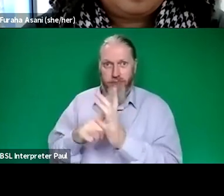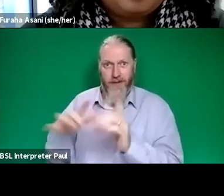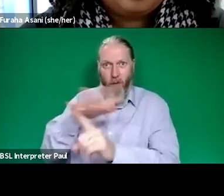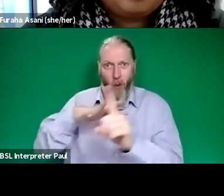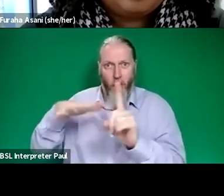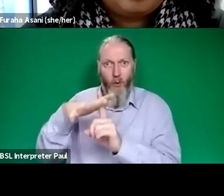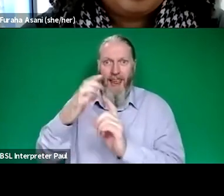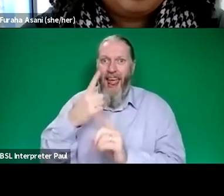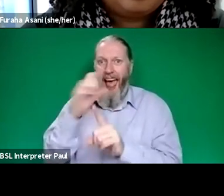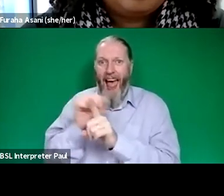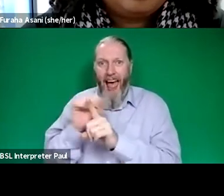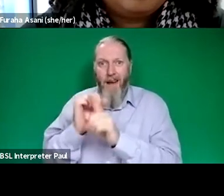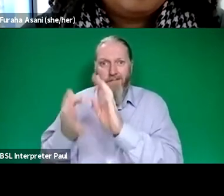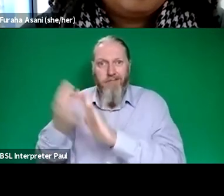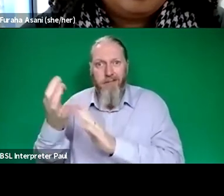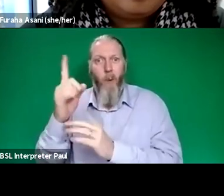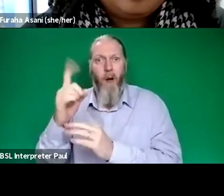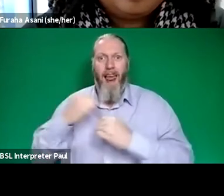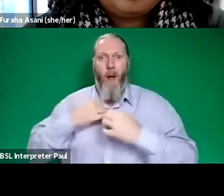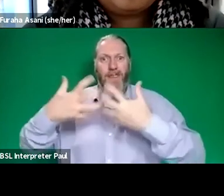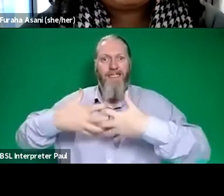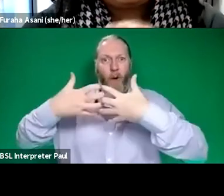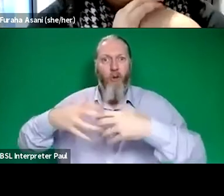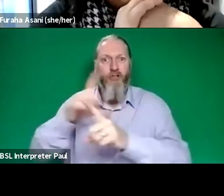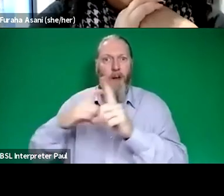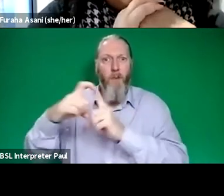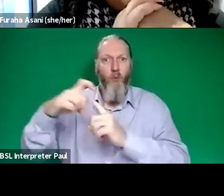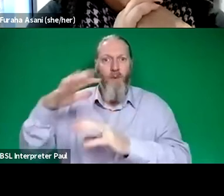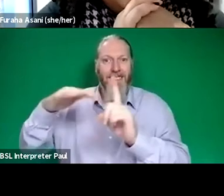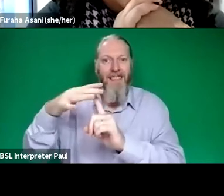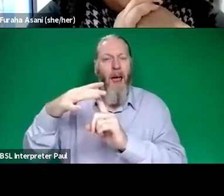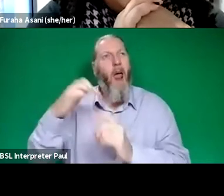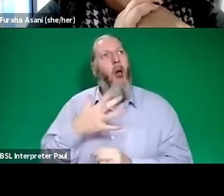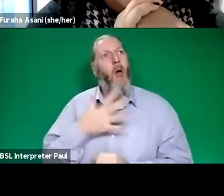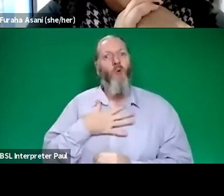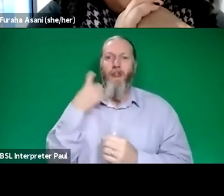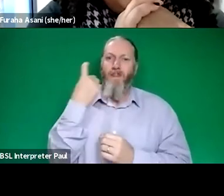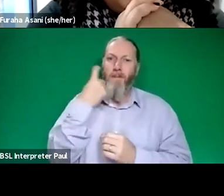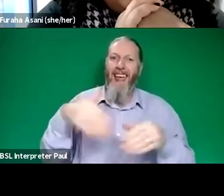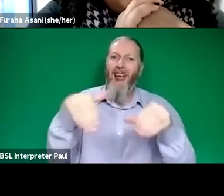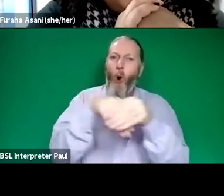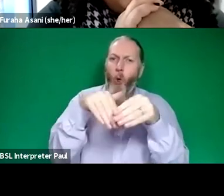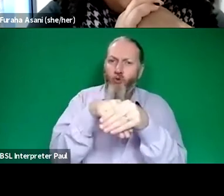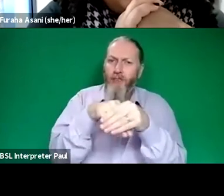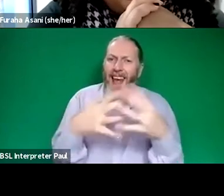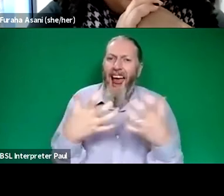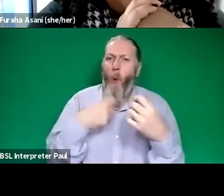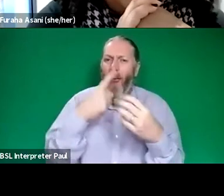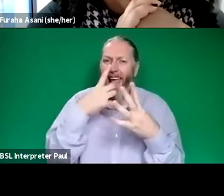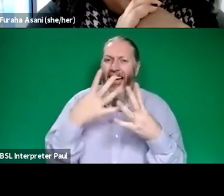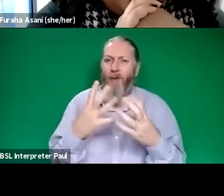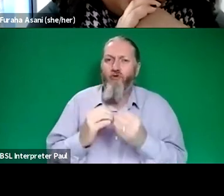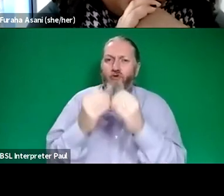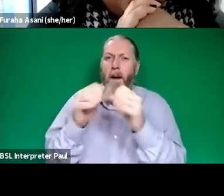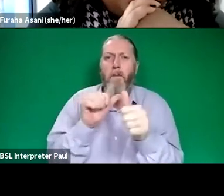I wear a specific inclusion hat on the programme, thinking about what inclusion is and how we generate better inclusive practice in our governance, policies and